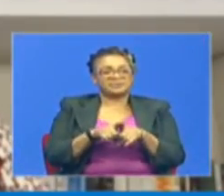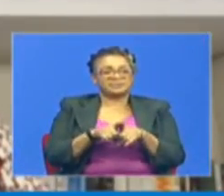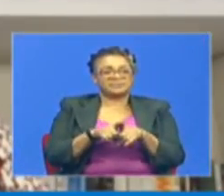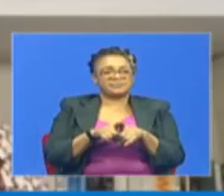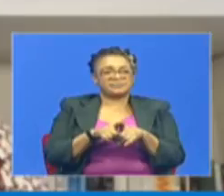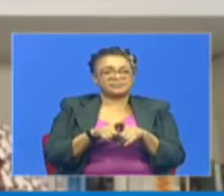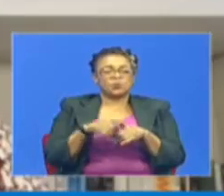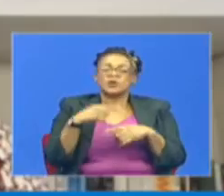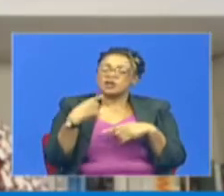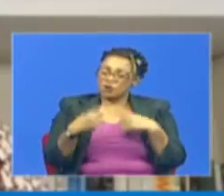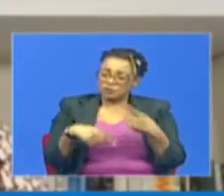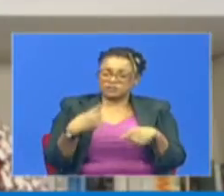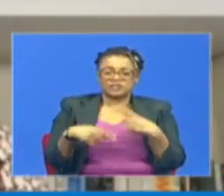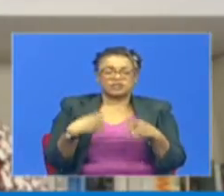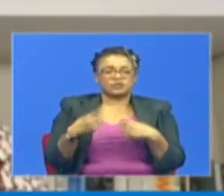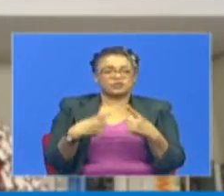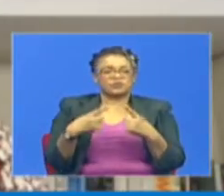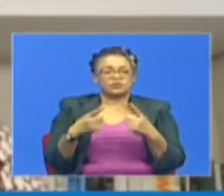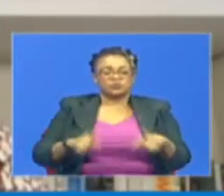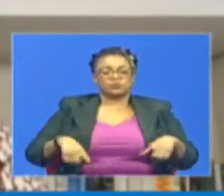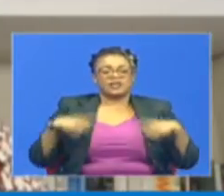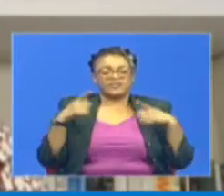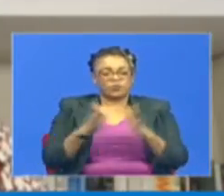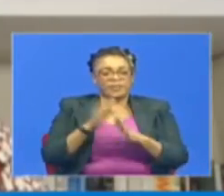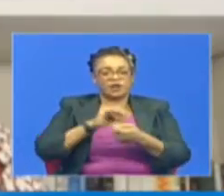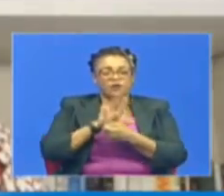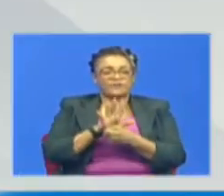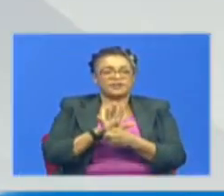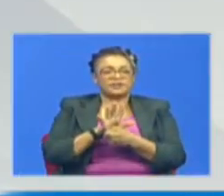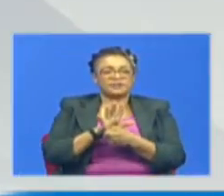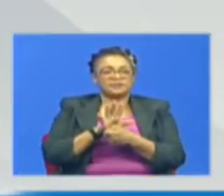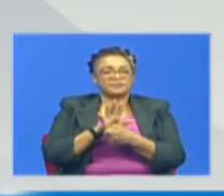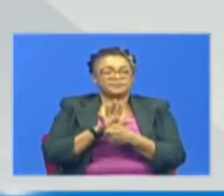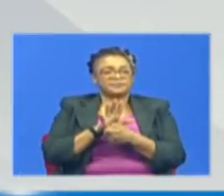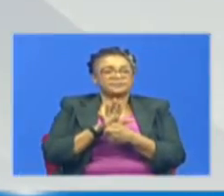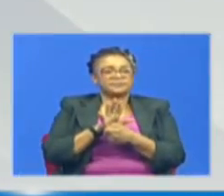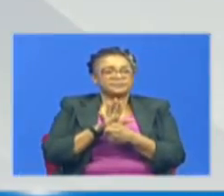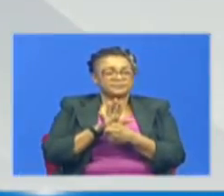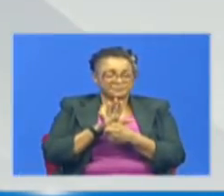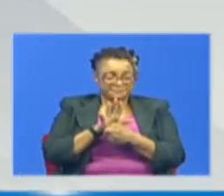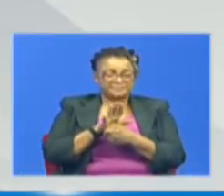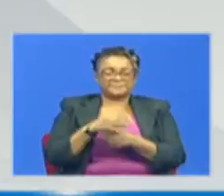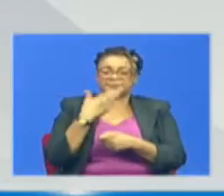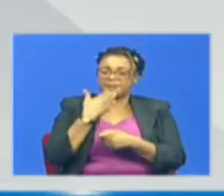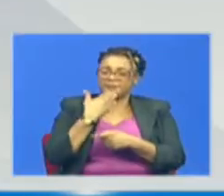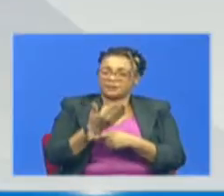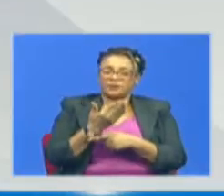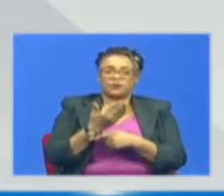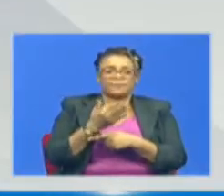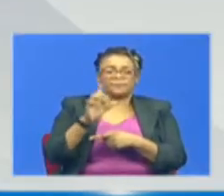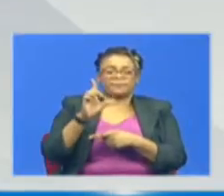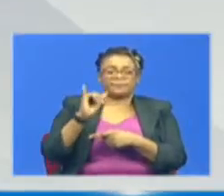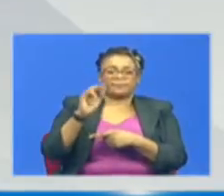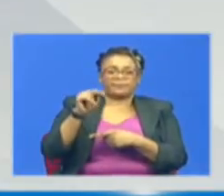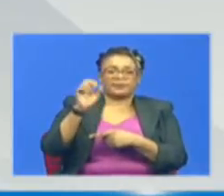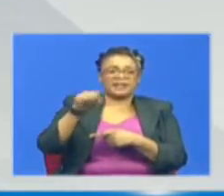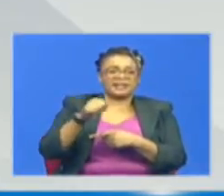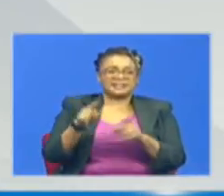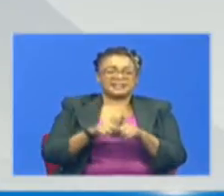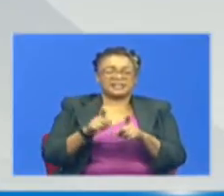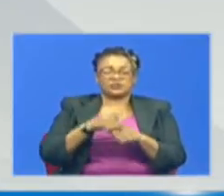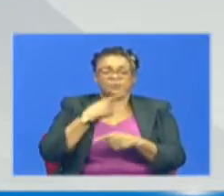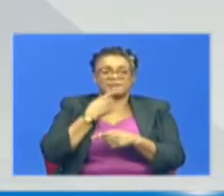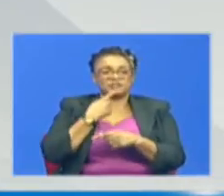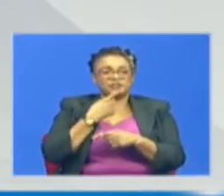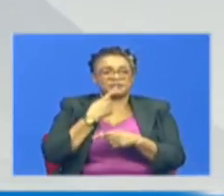as we continue to live with COVID. Thank you very much. Okay, thank you very much, Madam CS. And I want to bring in Linus, as you mentioned him, and